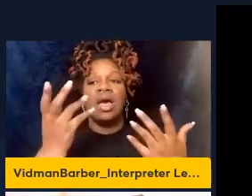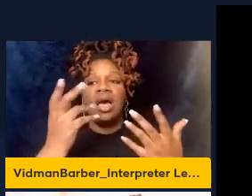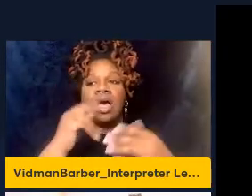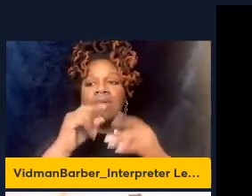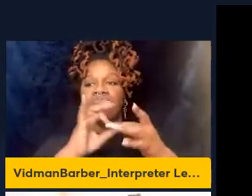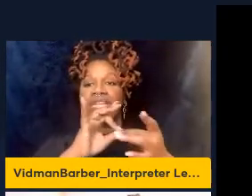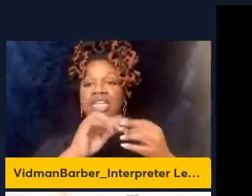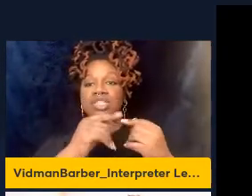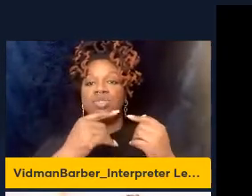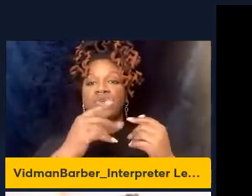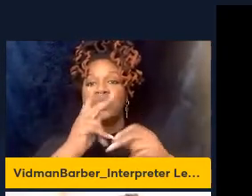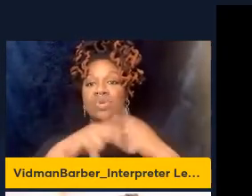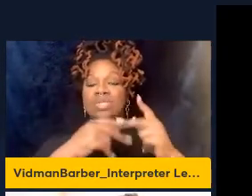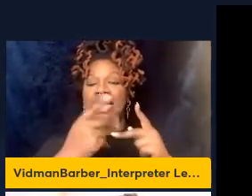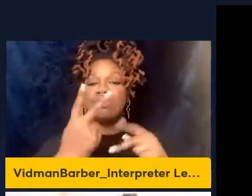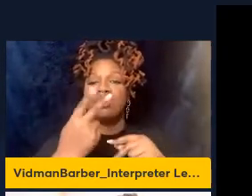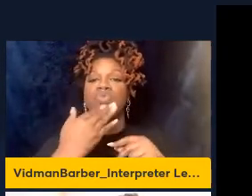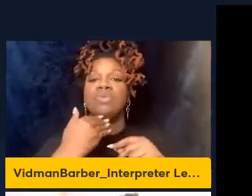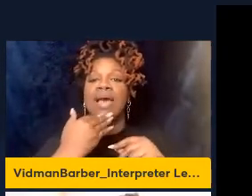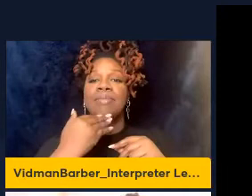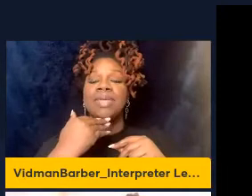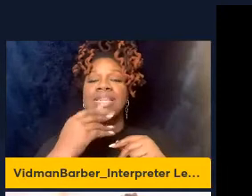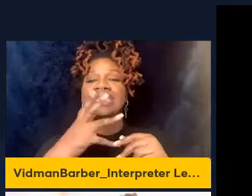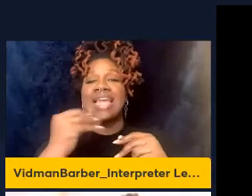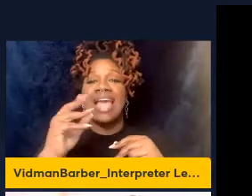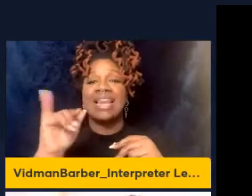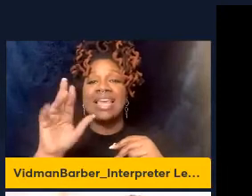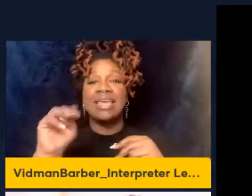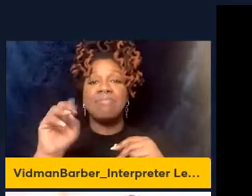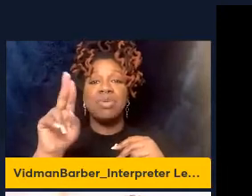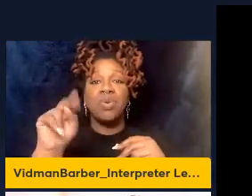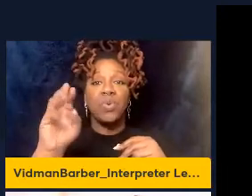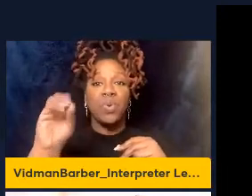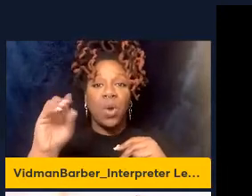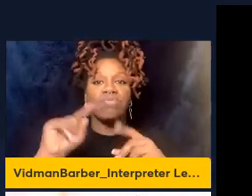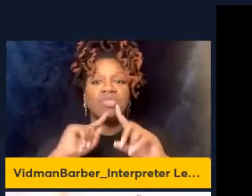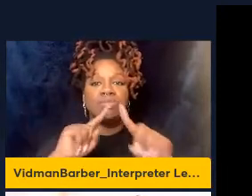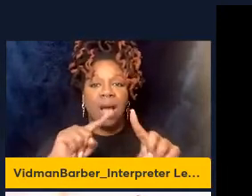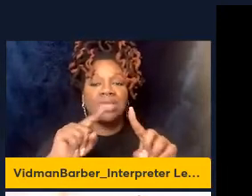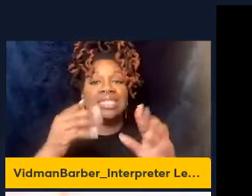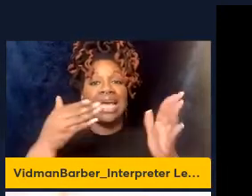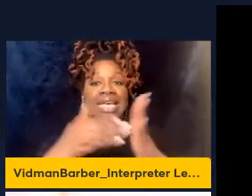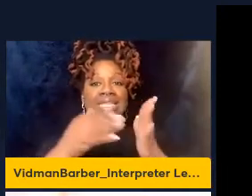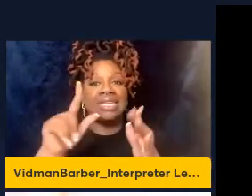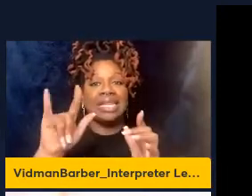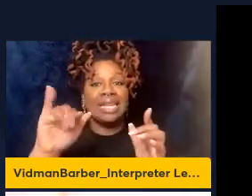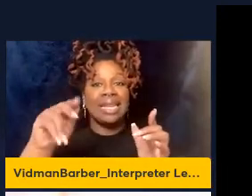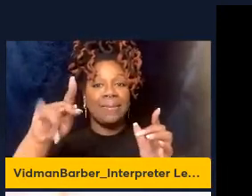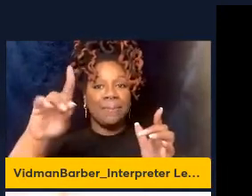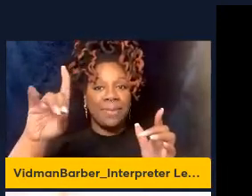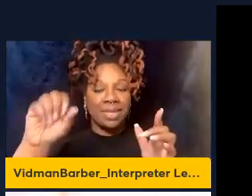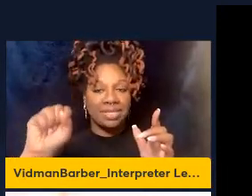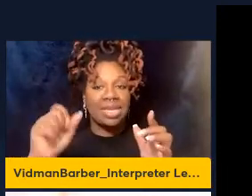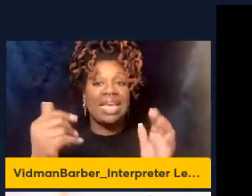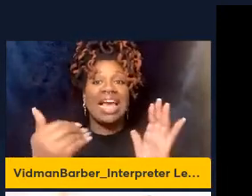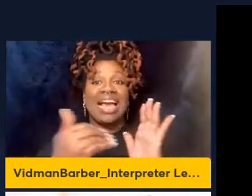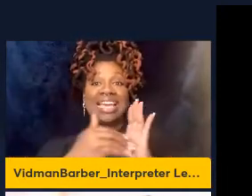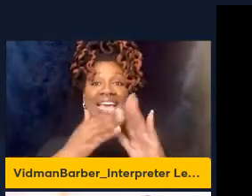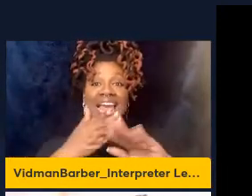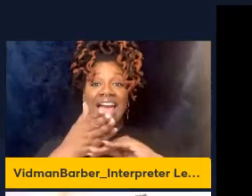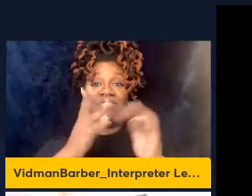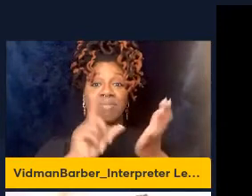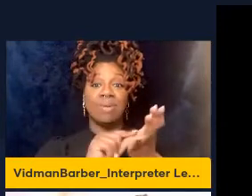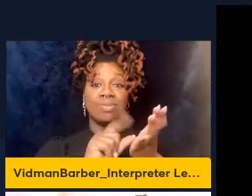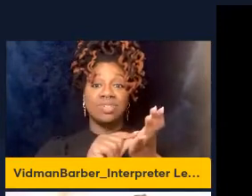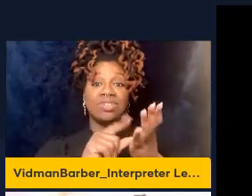there is an immune response generated against lipids. And once again, even after publishing this, I was actually